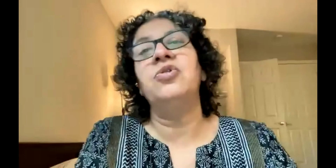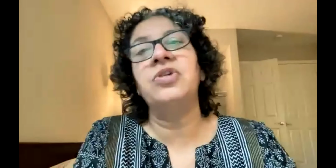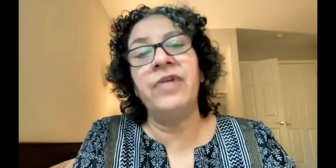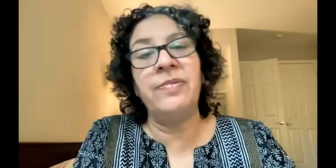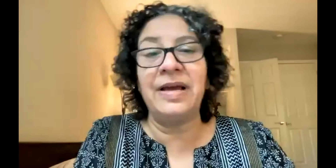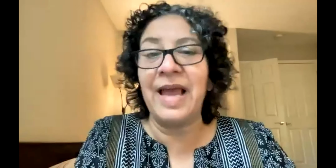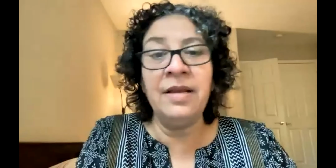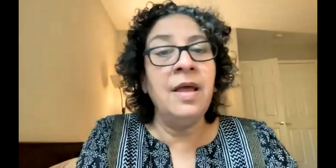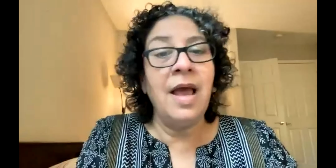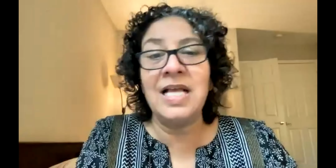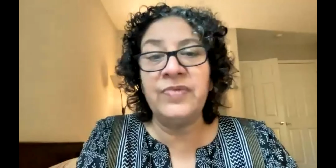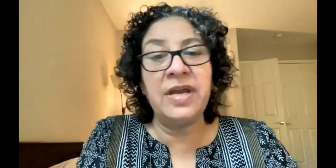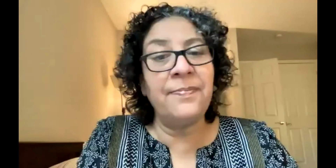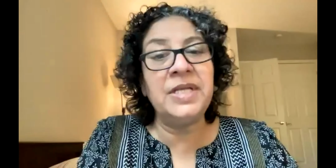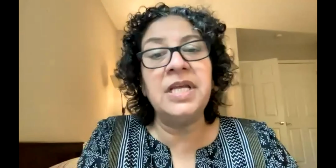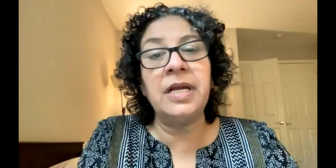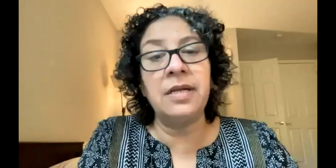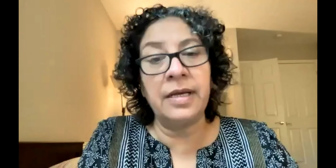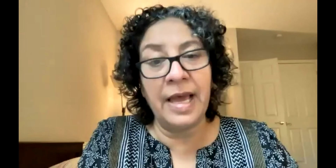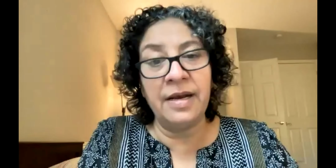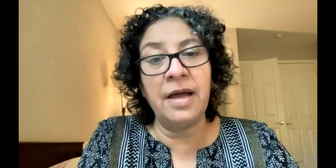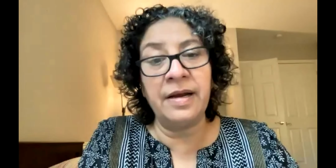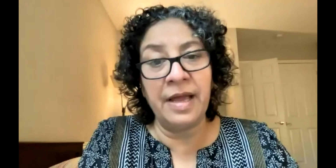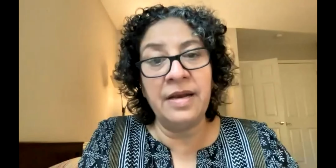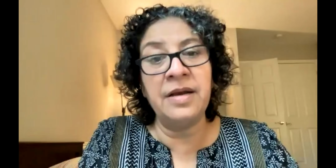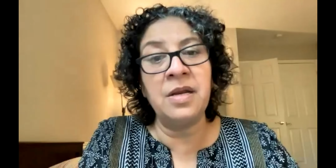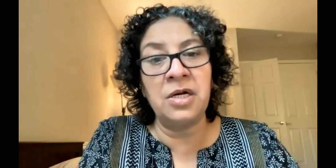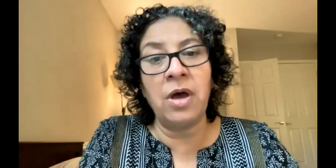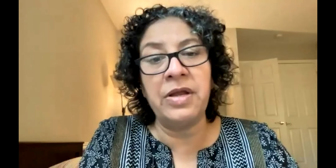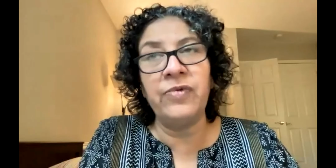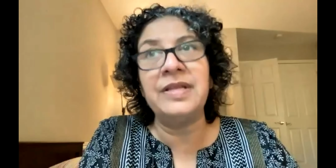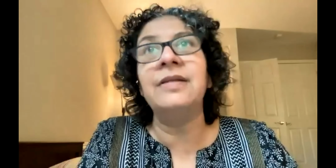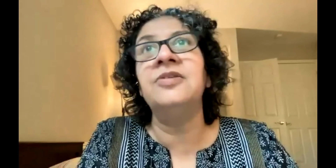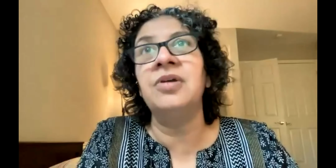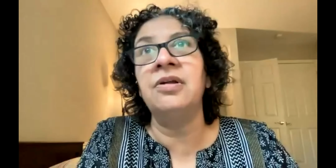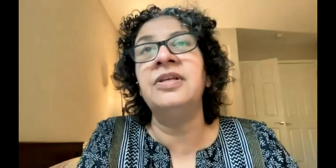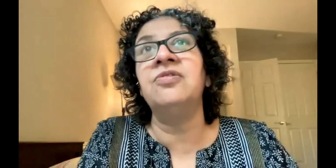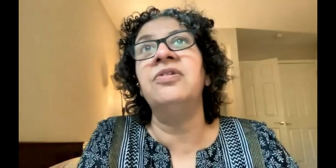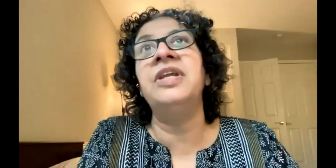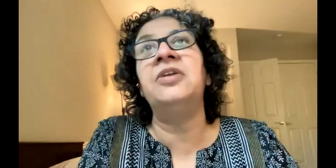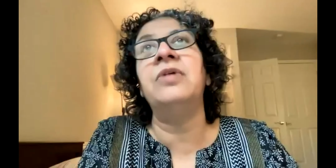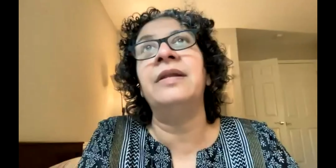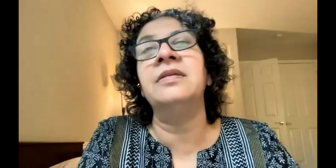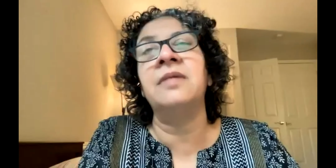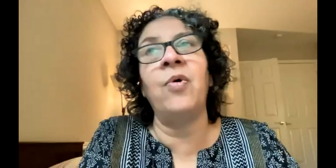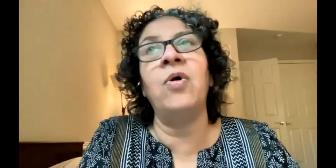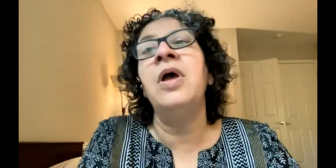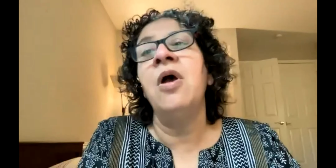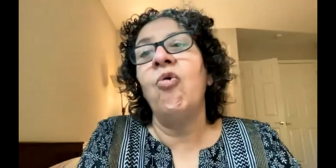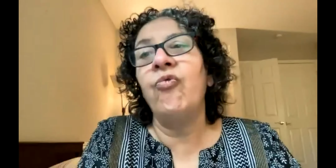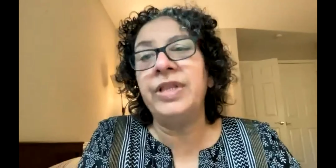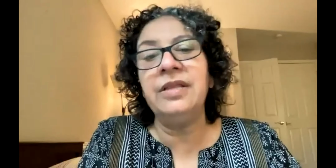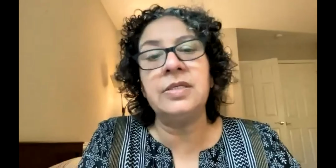best solution will be, again, as we are repeating it again and again, and in a rhetoric way, that the children need to get the